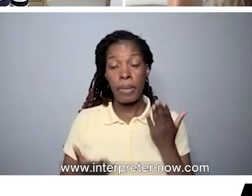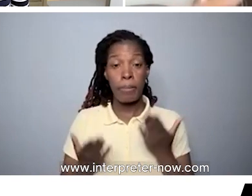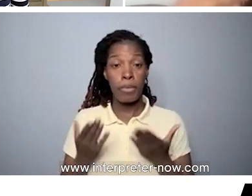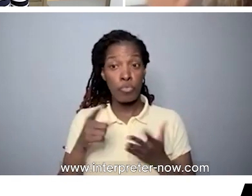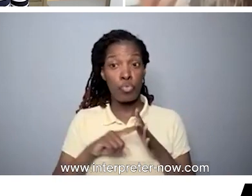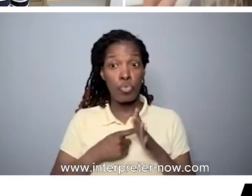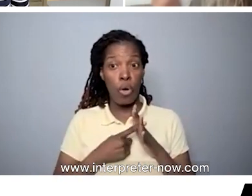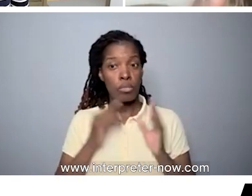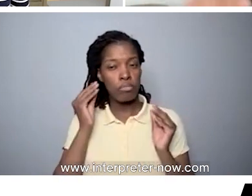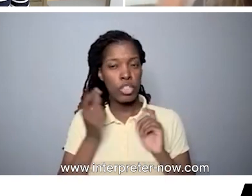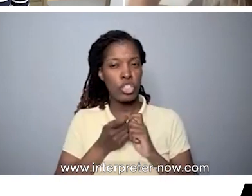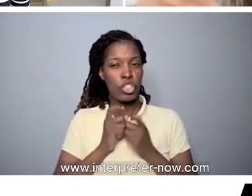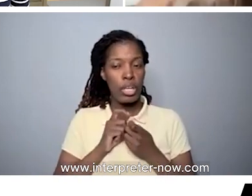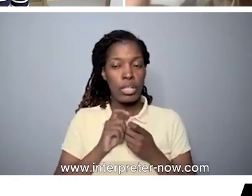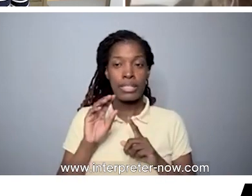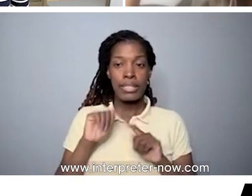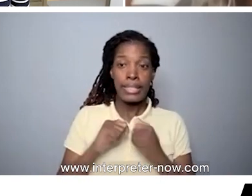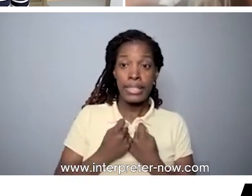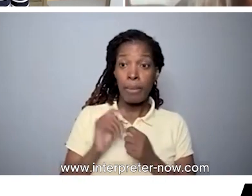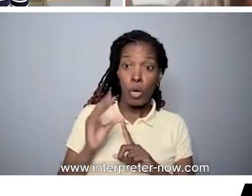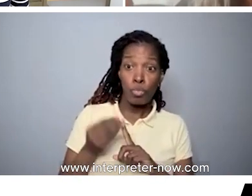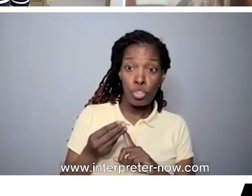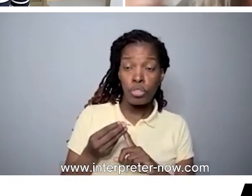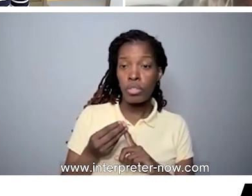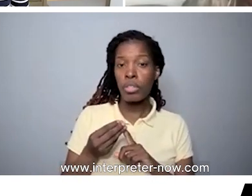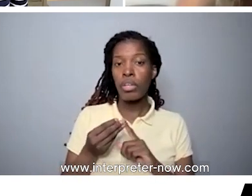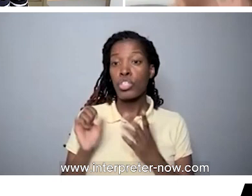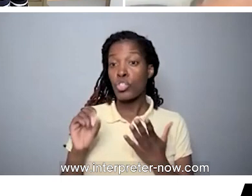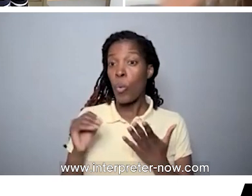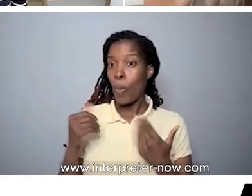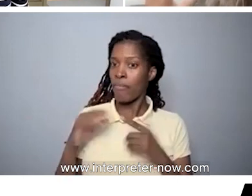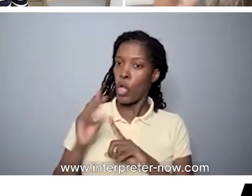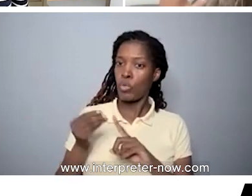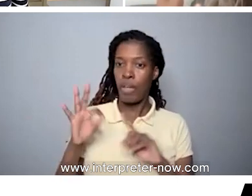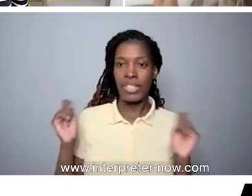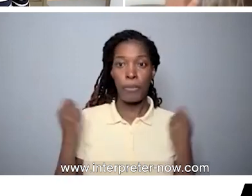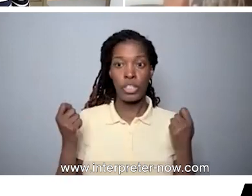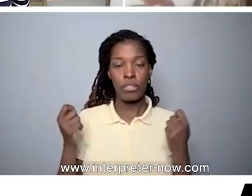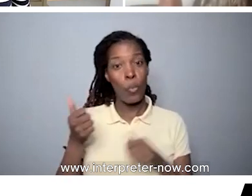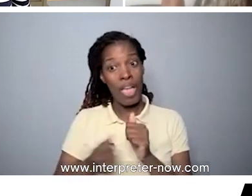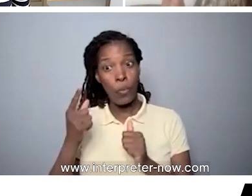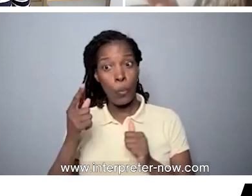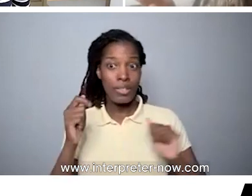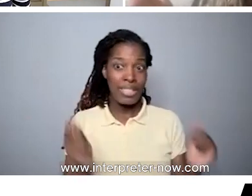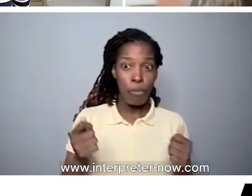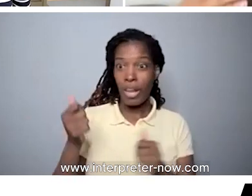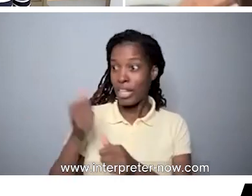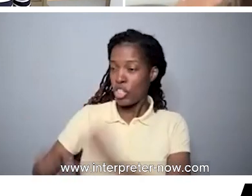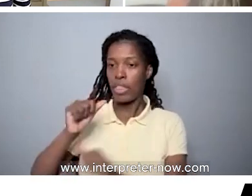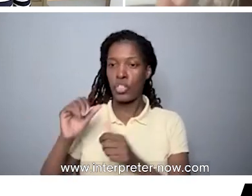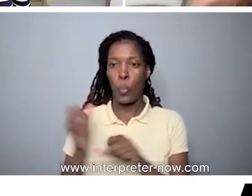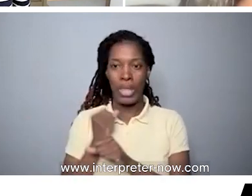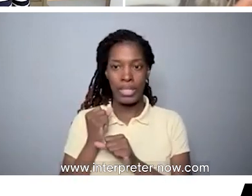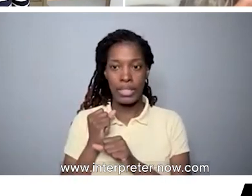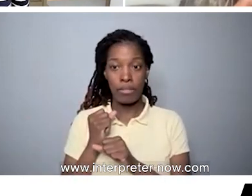it is a culture of celebration. So everybody's celebrating everybody's wins. And then the other thing is, look, the other way to, like, the surest